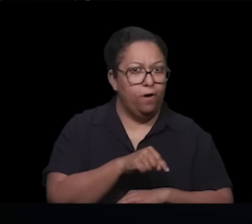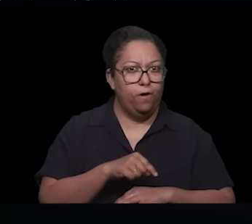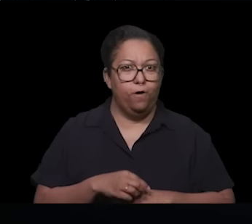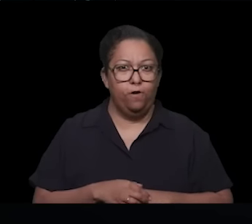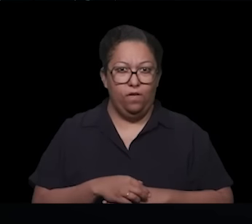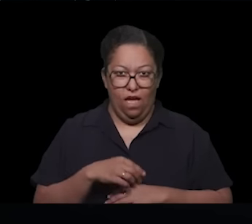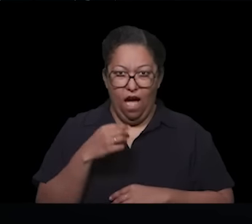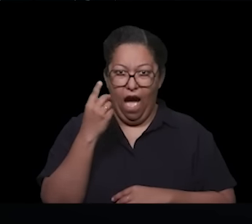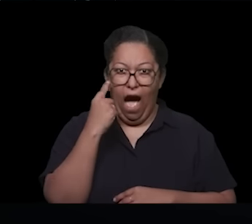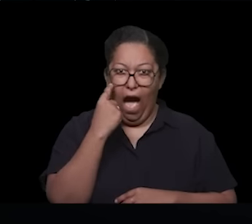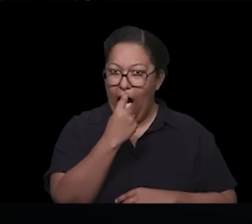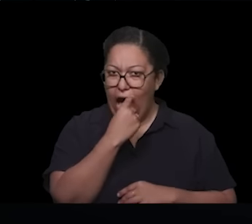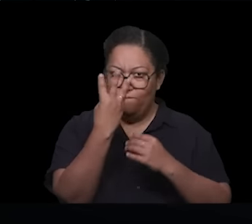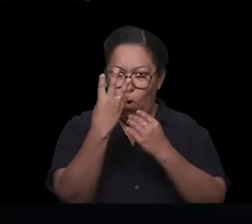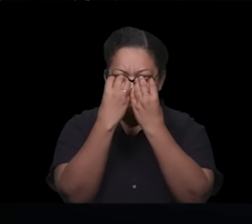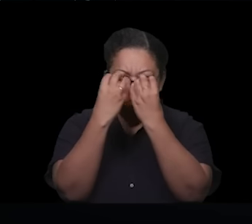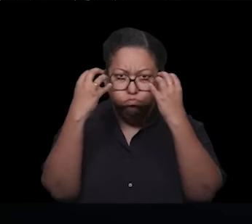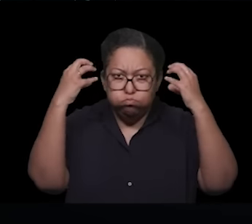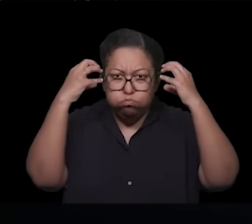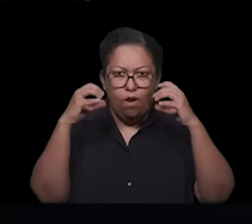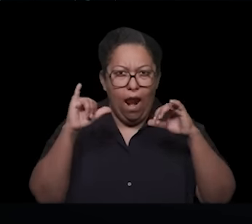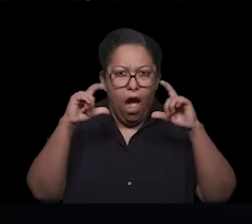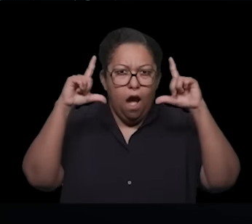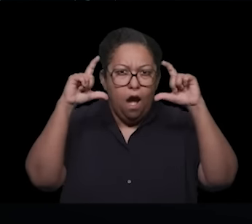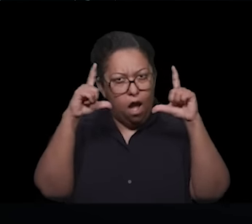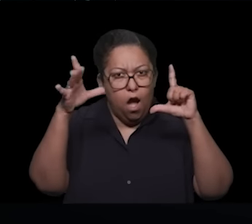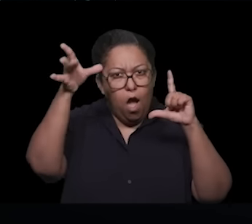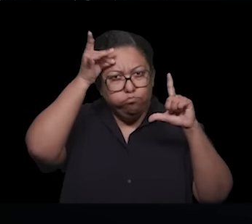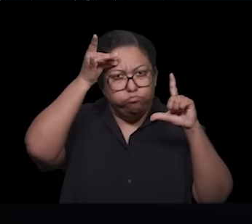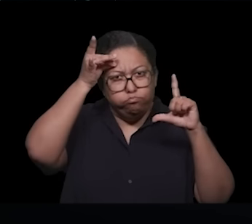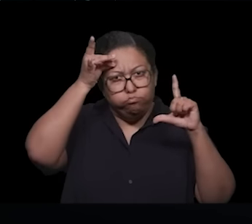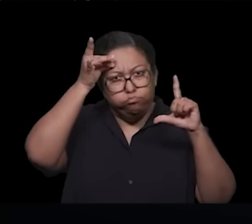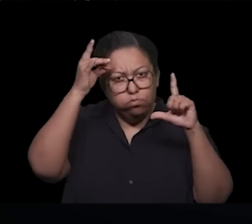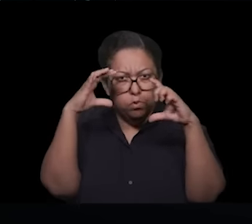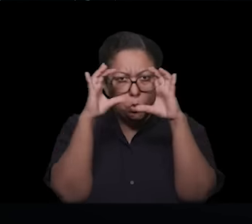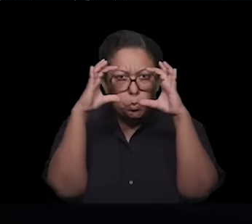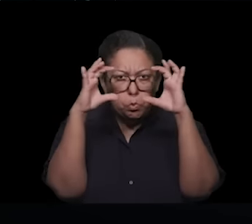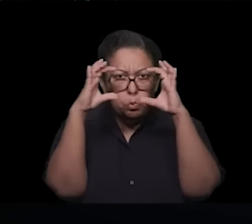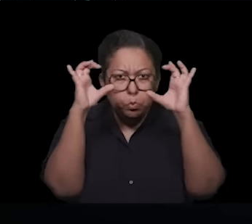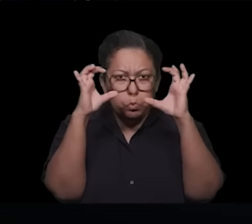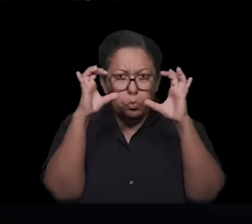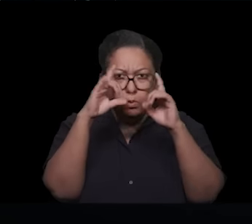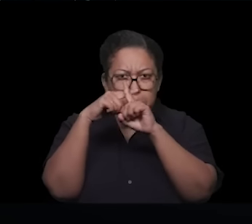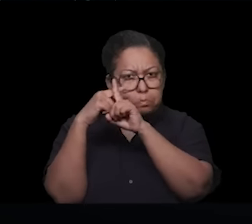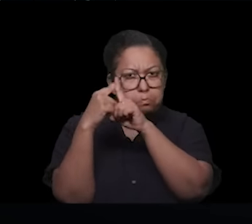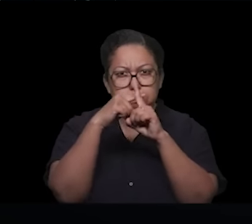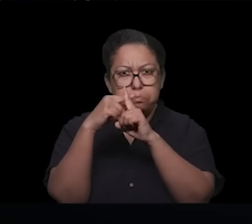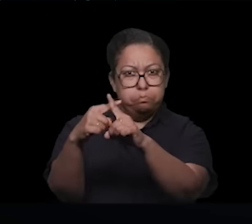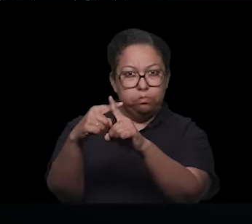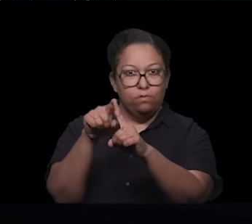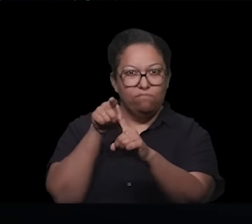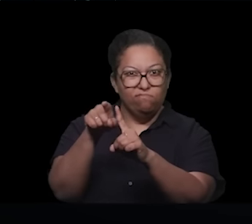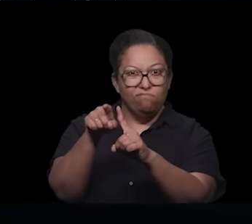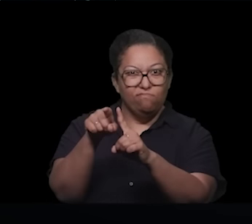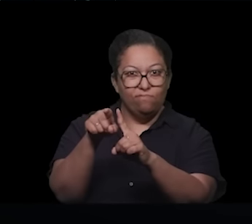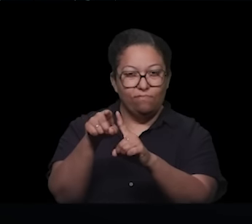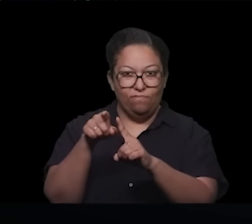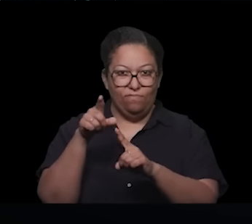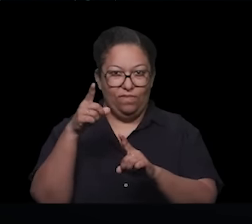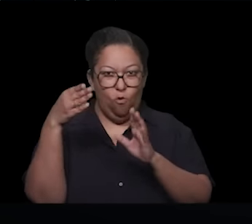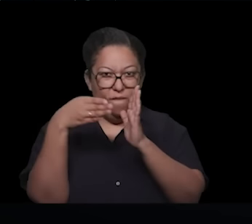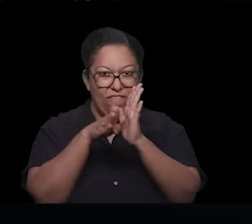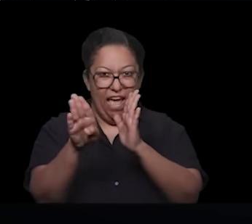his. With four middle eyes that work like telephoto lenses, he